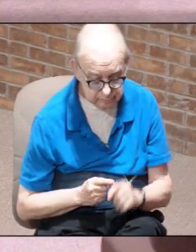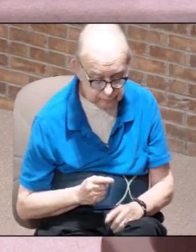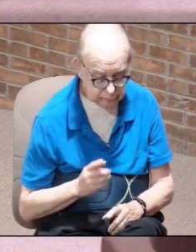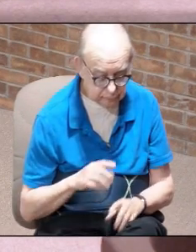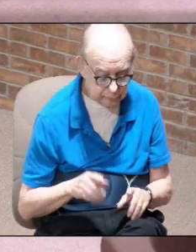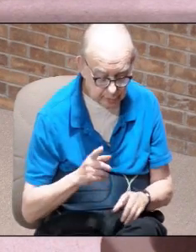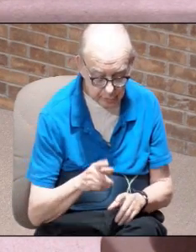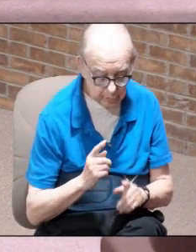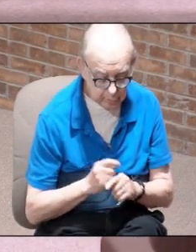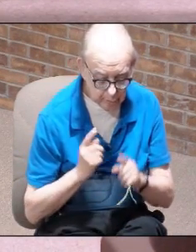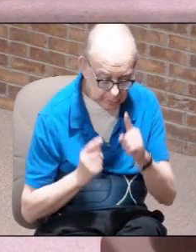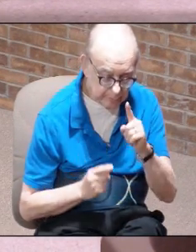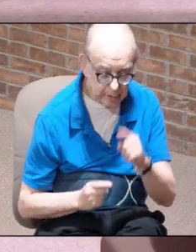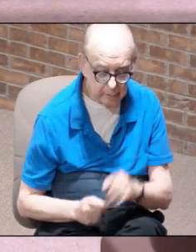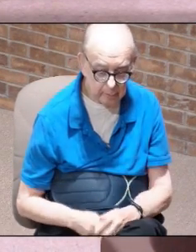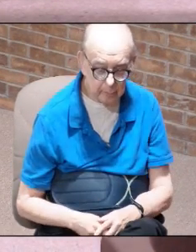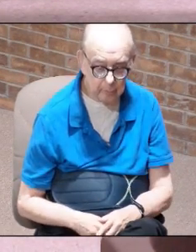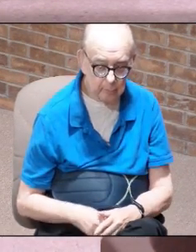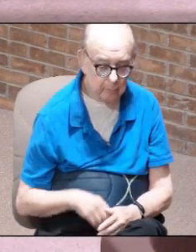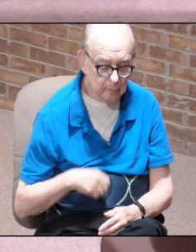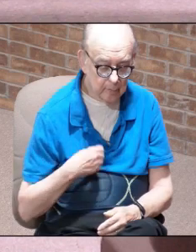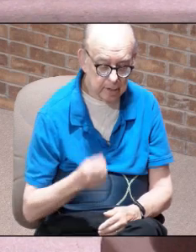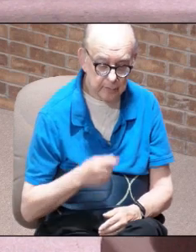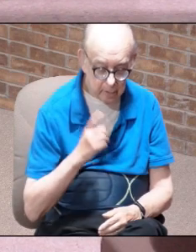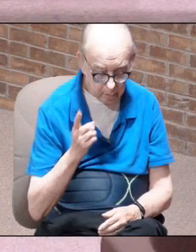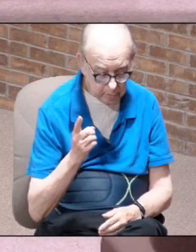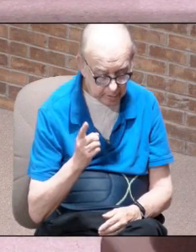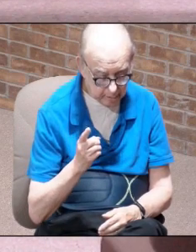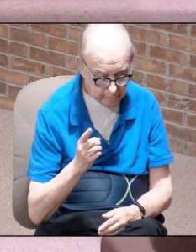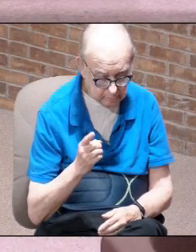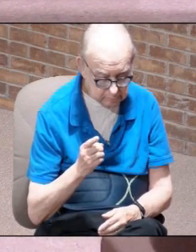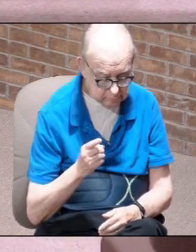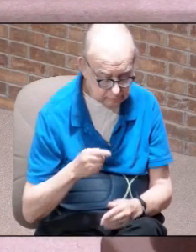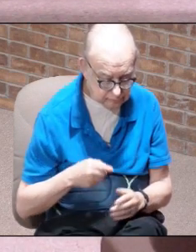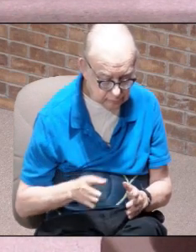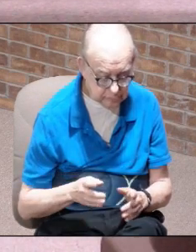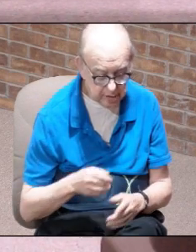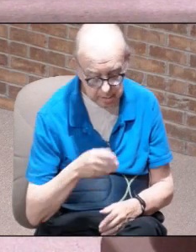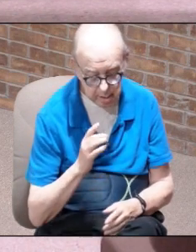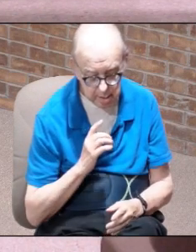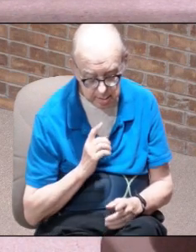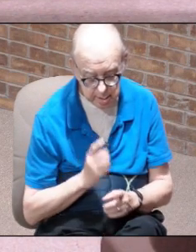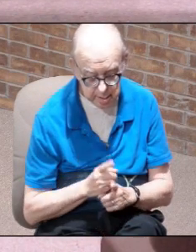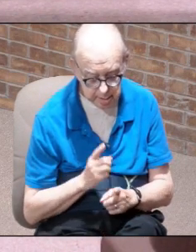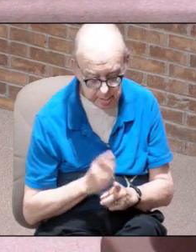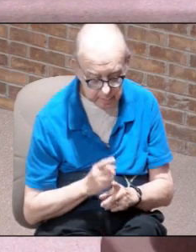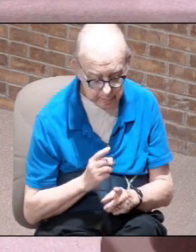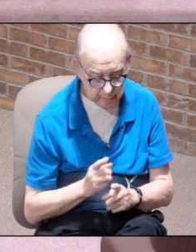Do you trust me? Give it all to me and let me handle it.